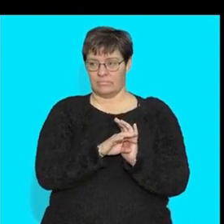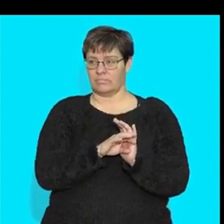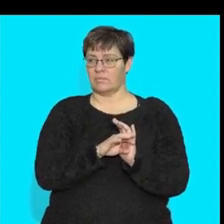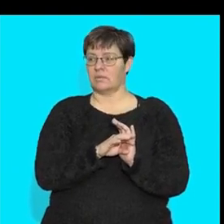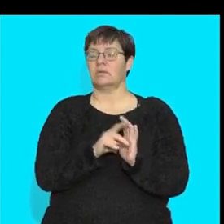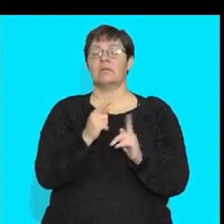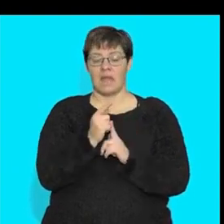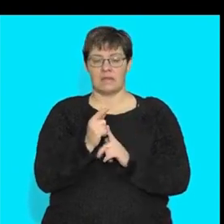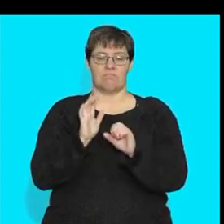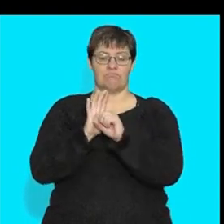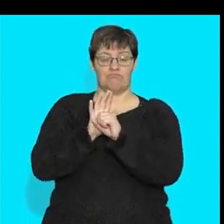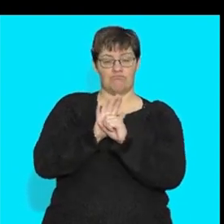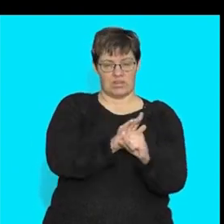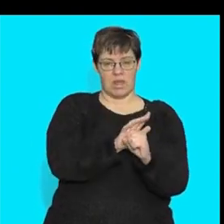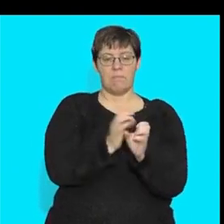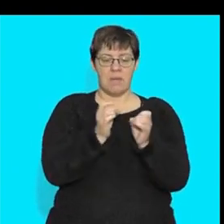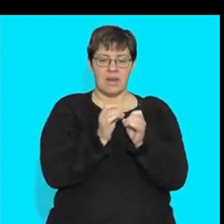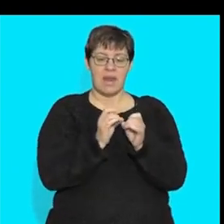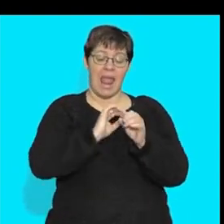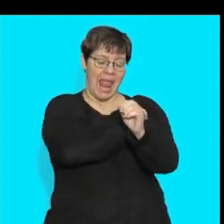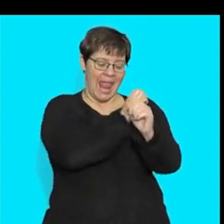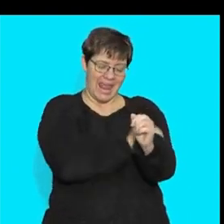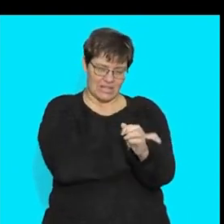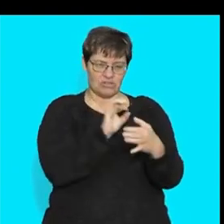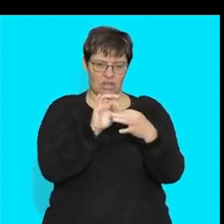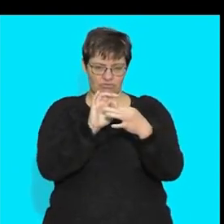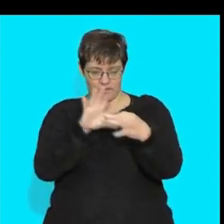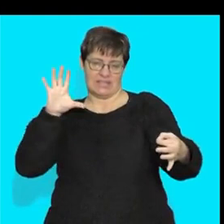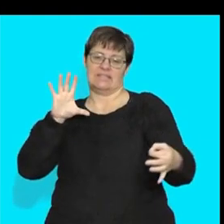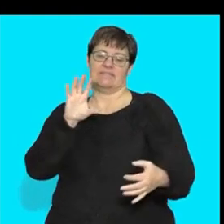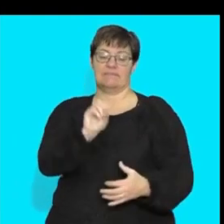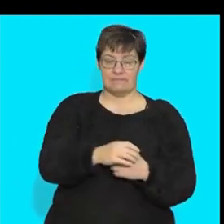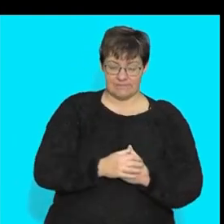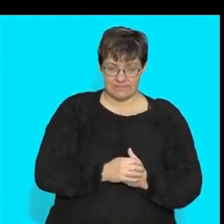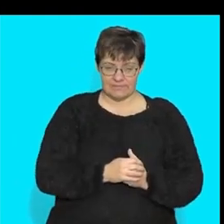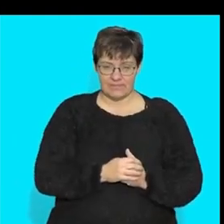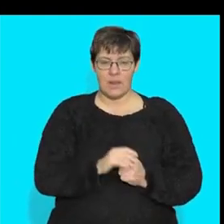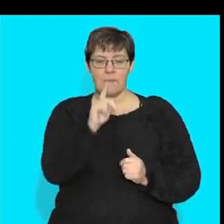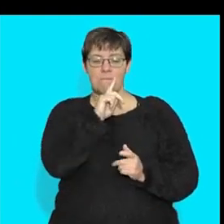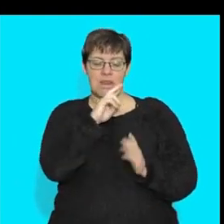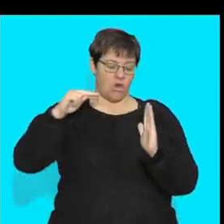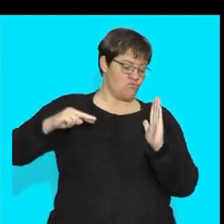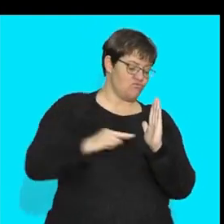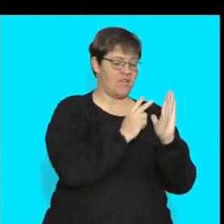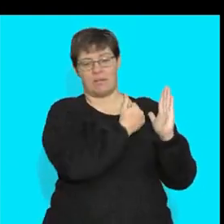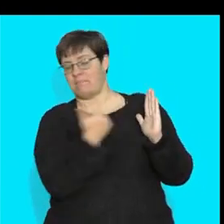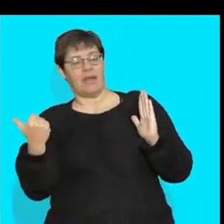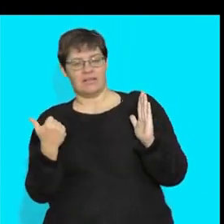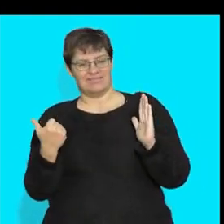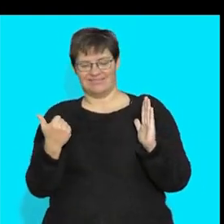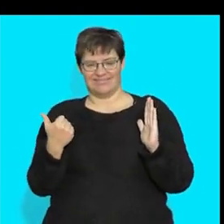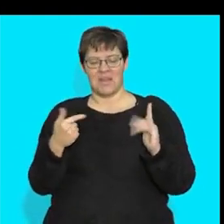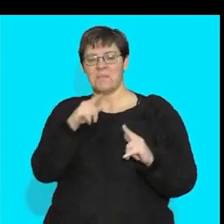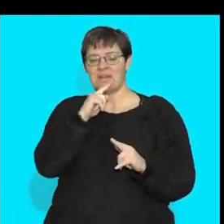the pressure waves are. So that it's releasing the energy. It's releasing it, so it doesn't reflect back. It